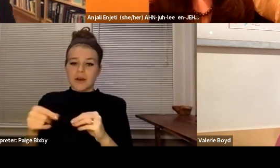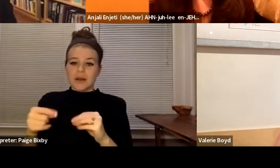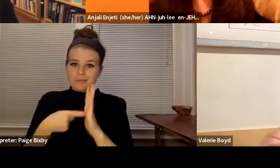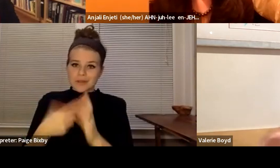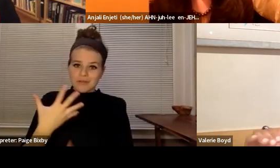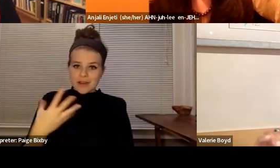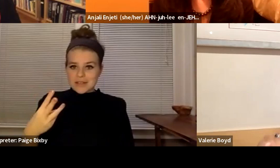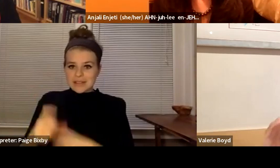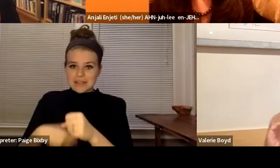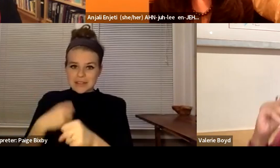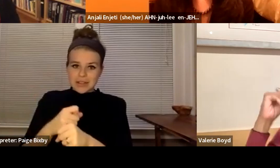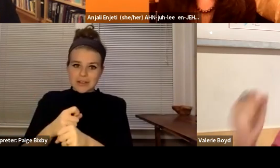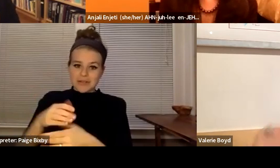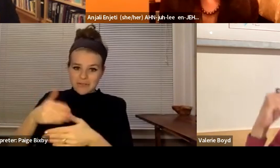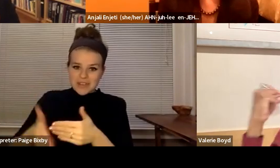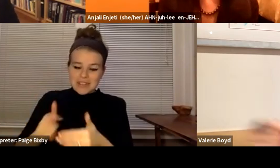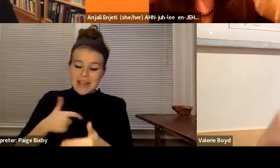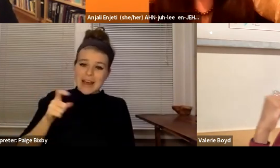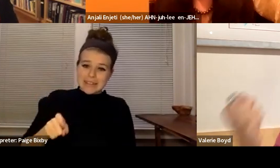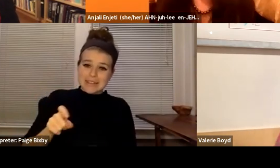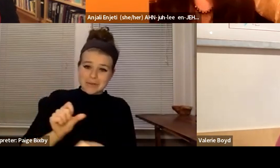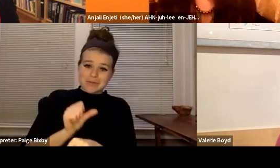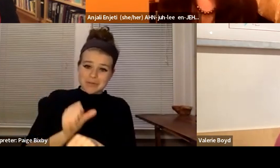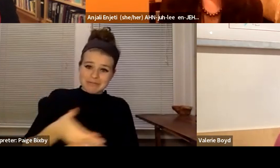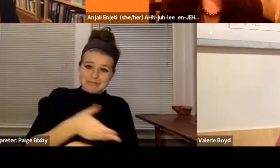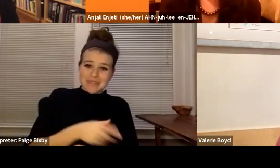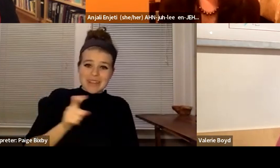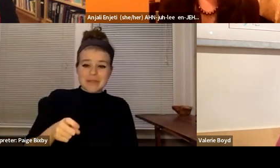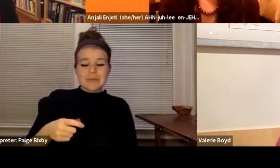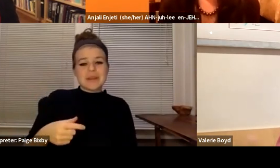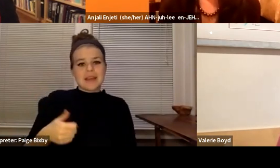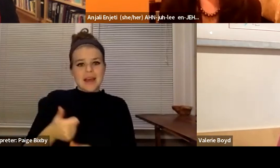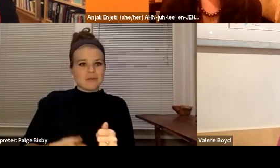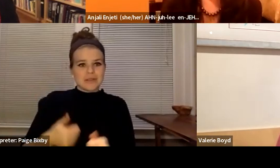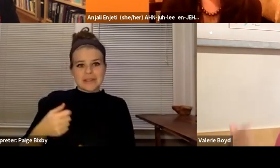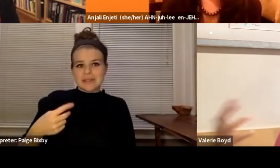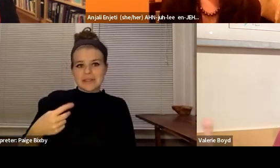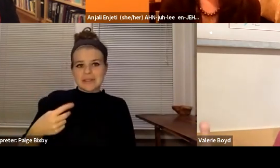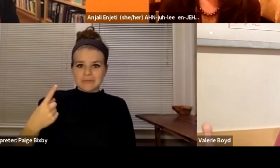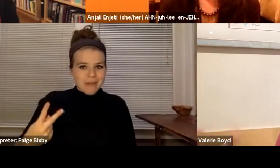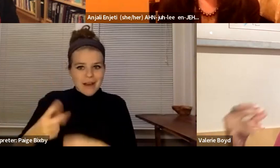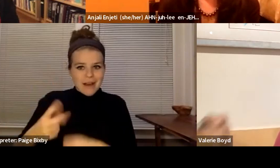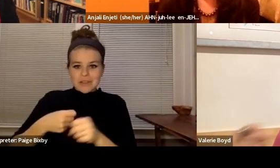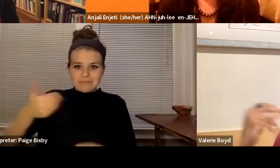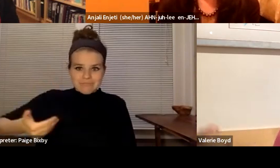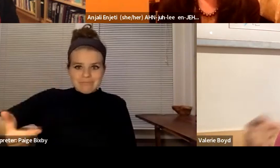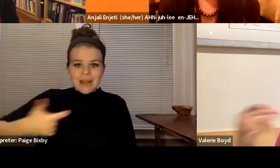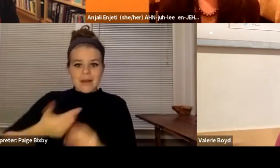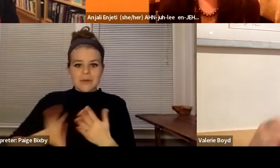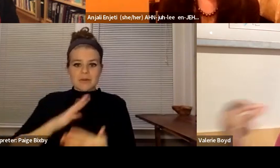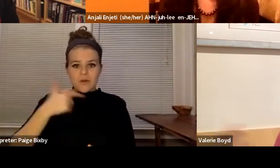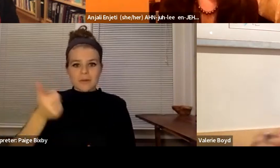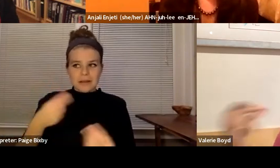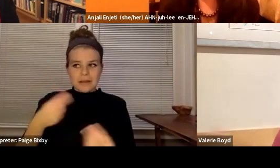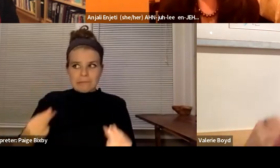I got to work on that. I got to become like every 18 months, churn out a book. You know, as I get older, I'm like, come on, you know,